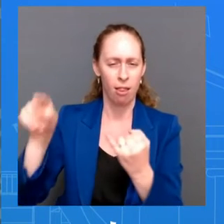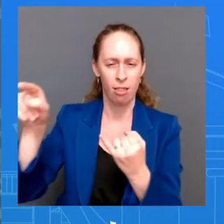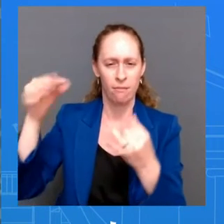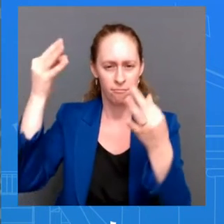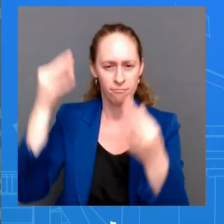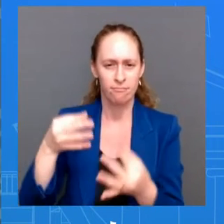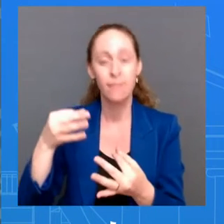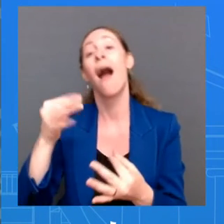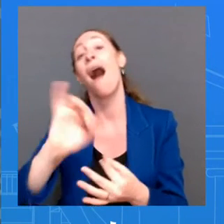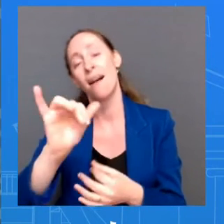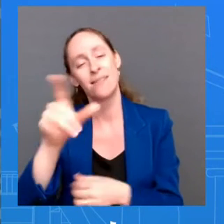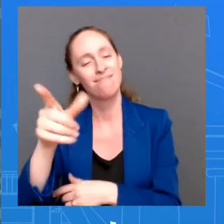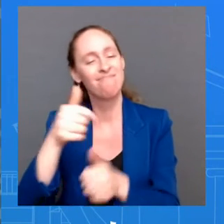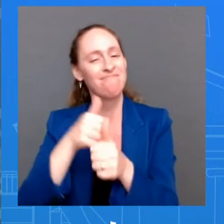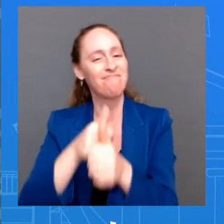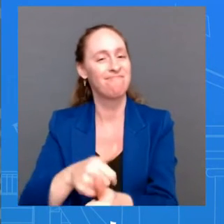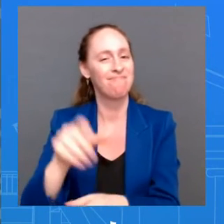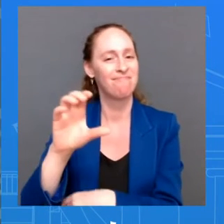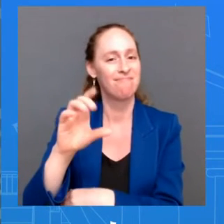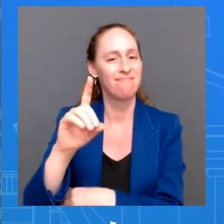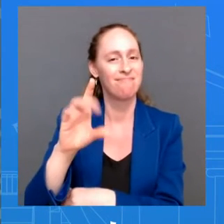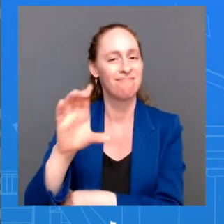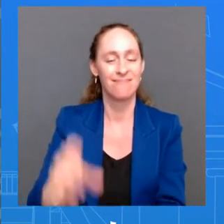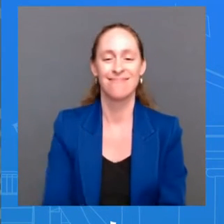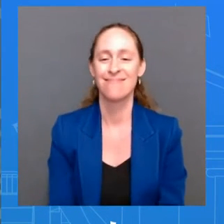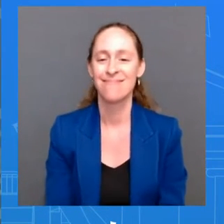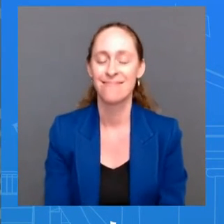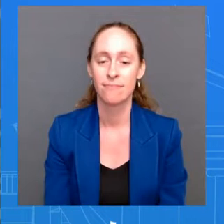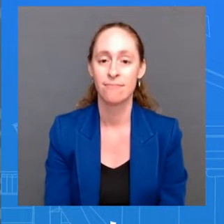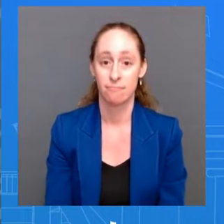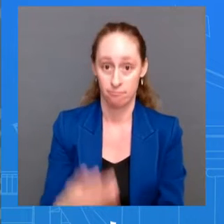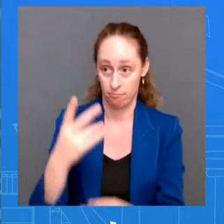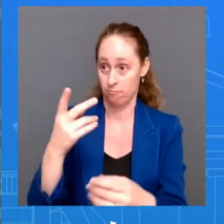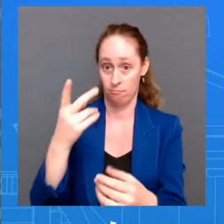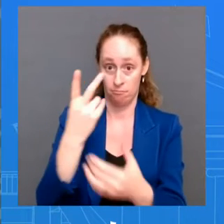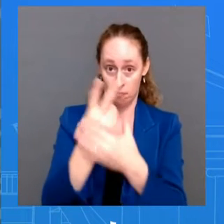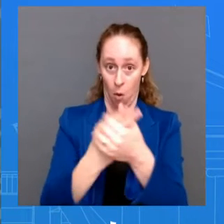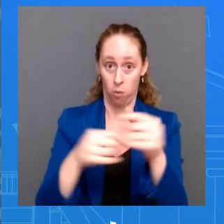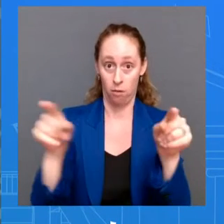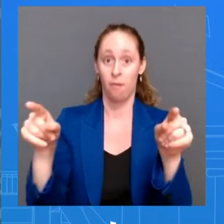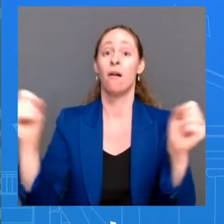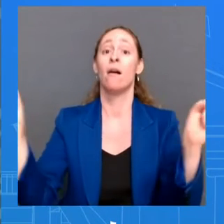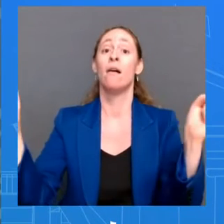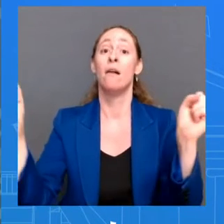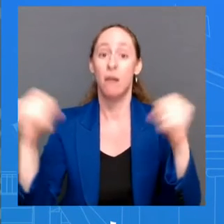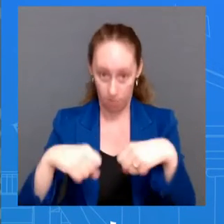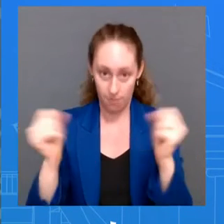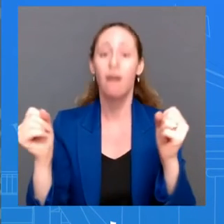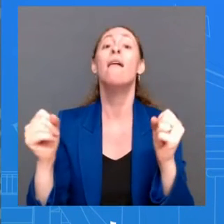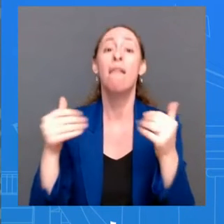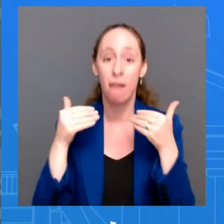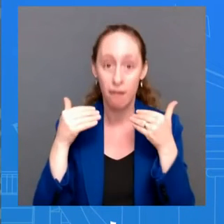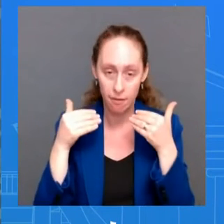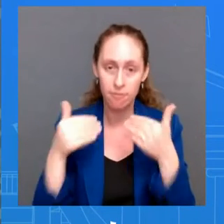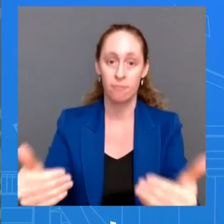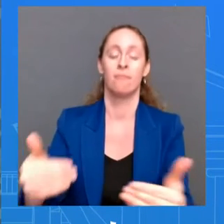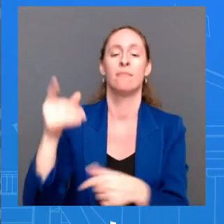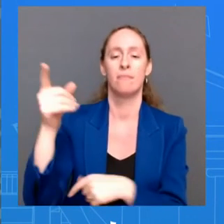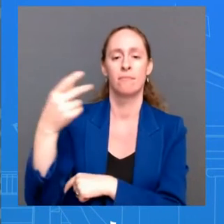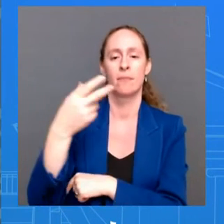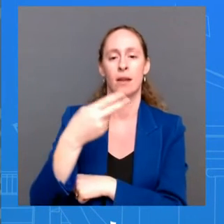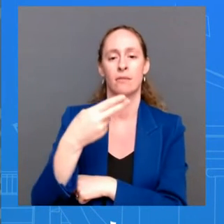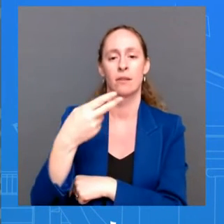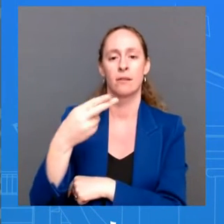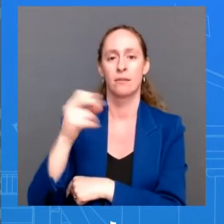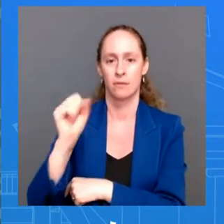CDC actions, HHS would receive the first deliveries of the Moderna and Pfizer vaccine boosters doses